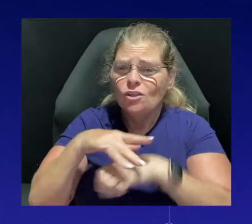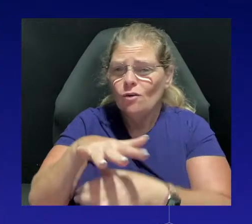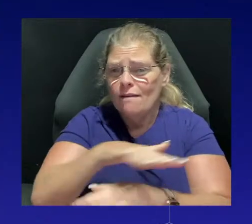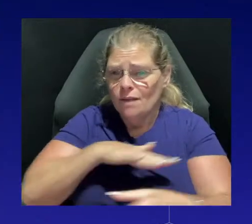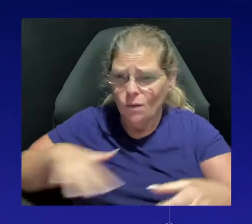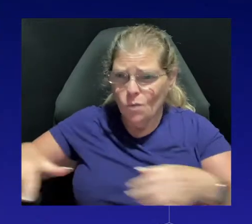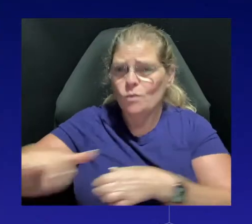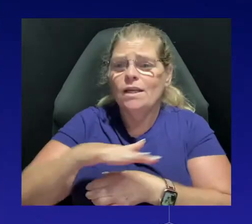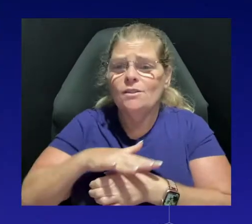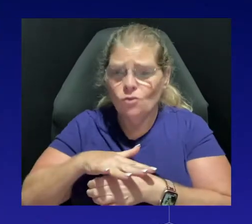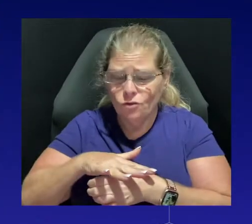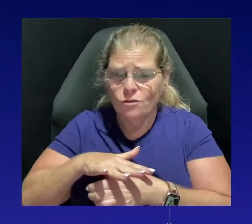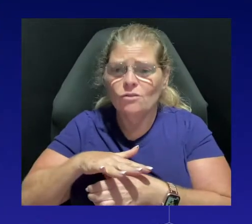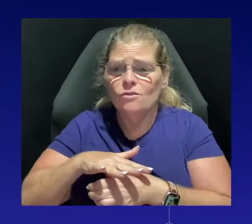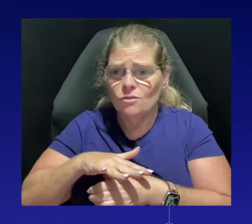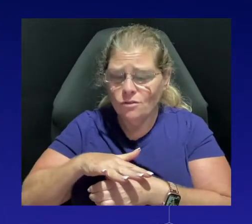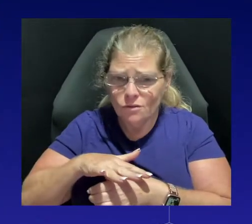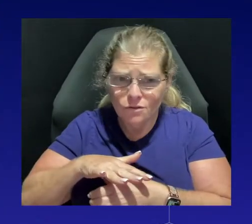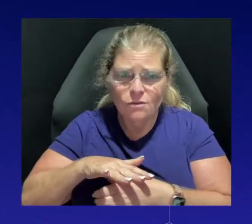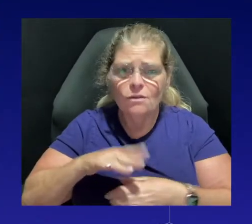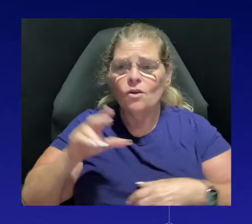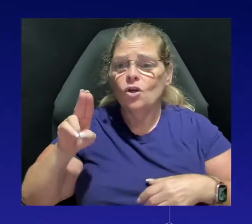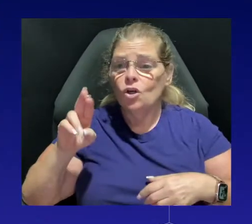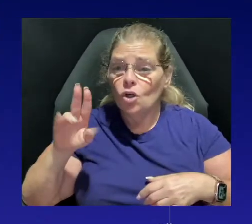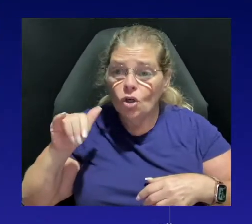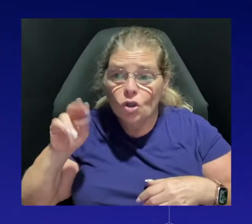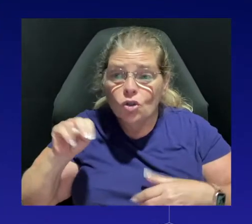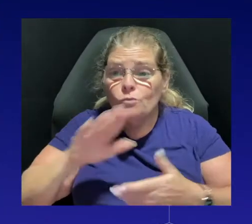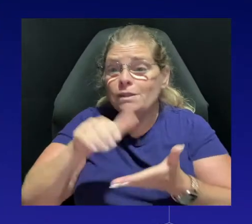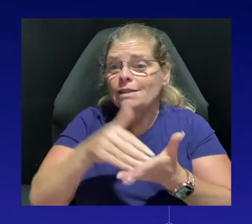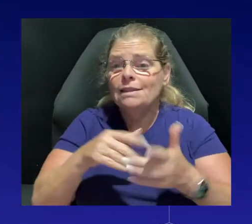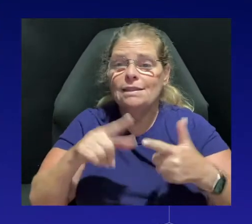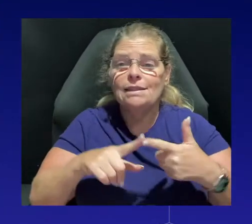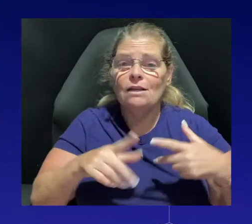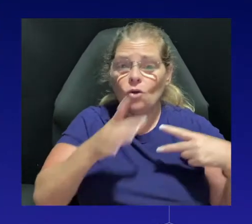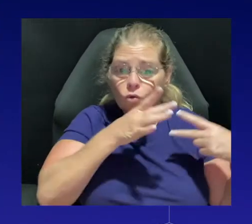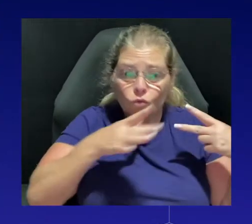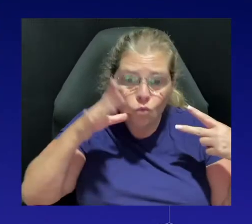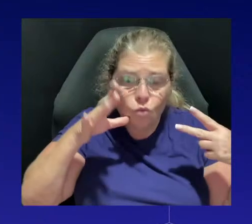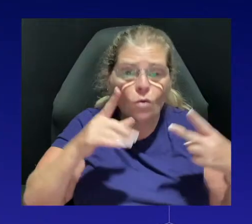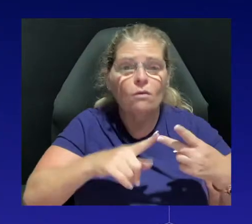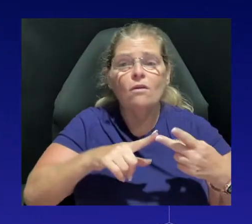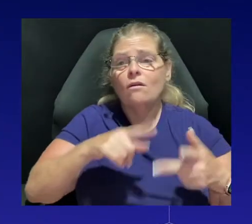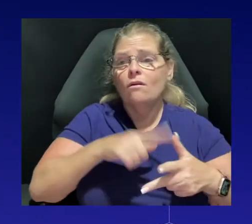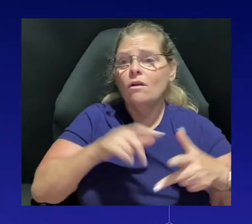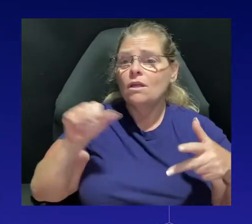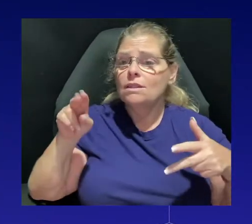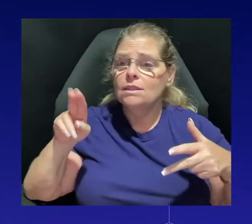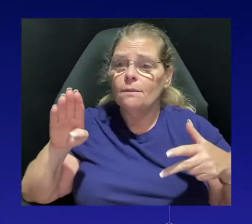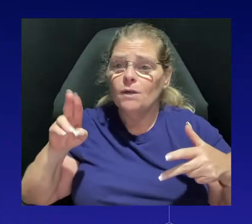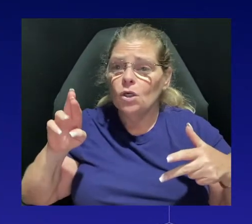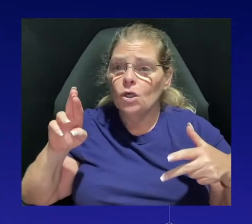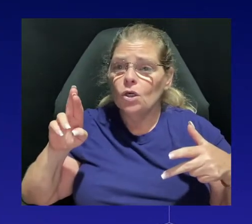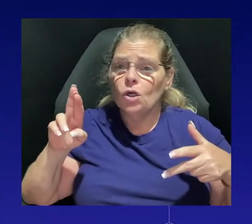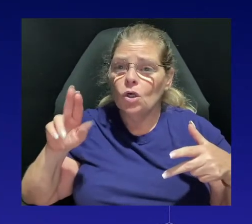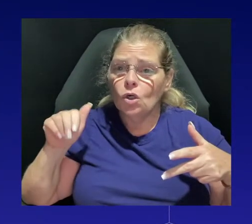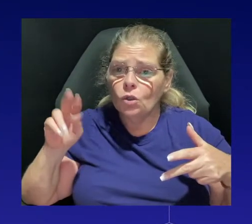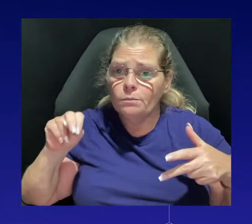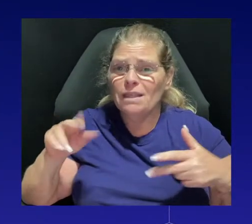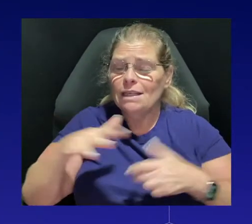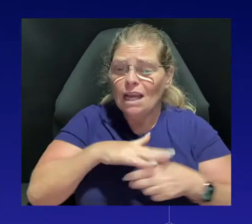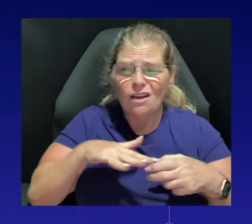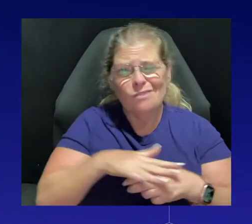like centers or big urban centers, rural areas, remote areas, suburban areas. So I think these are factors, and others, I'm